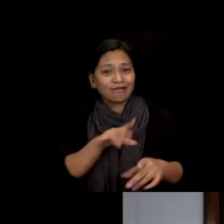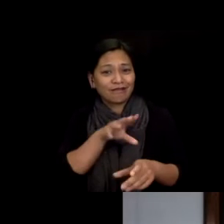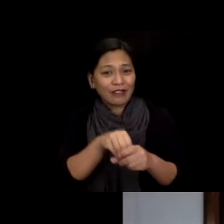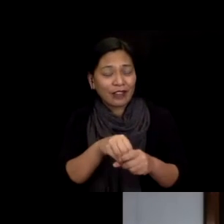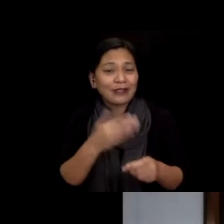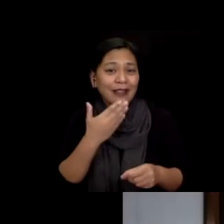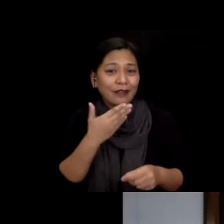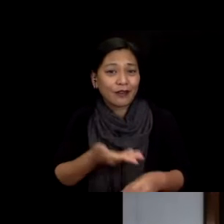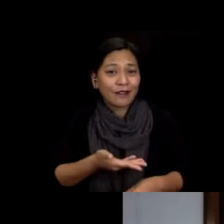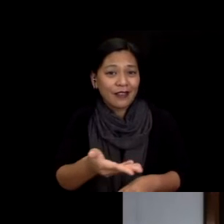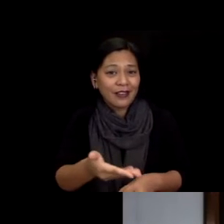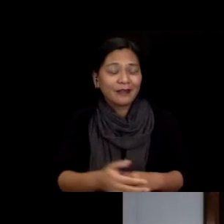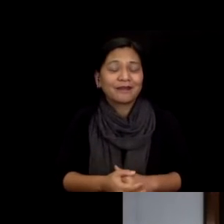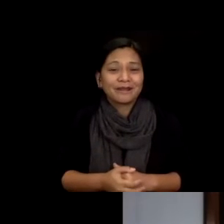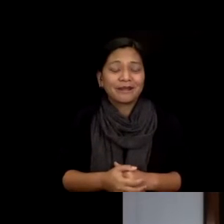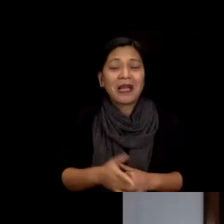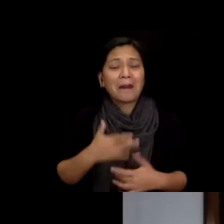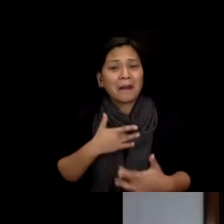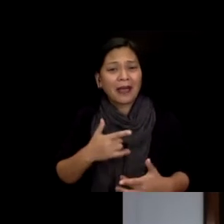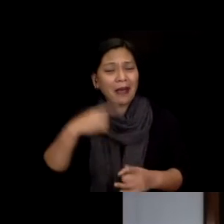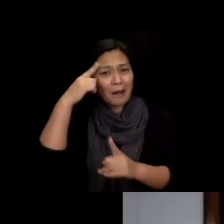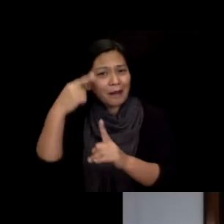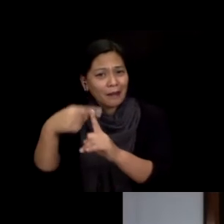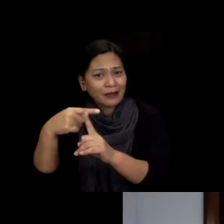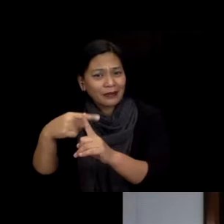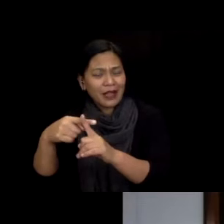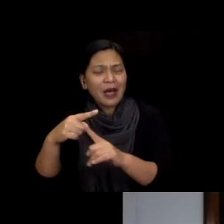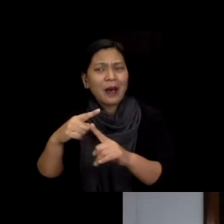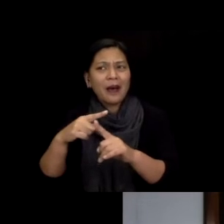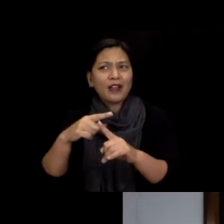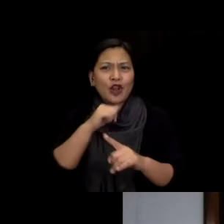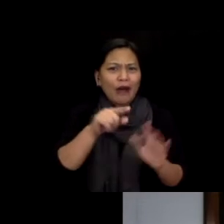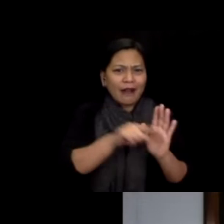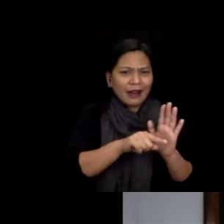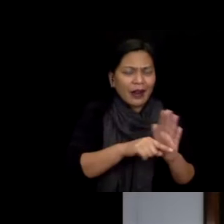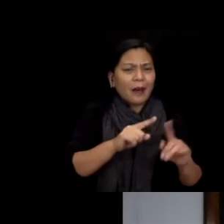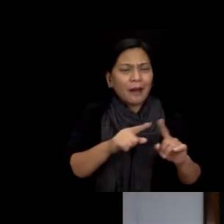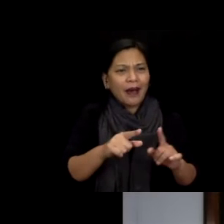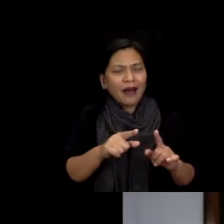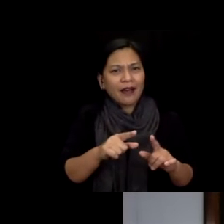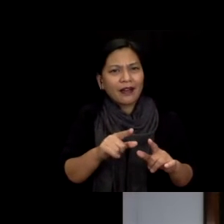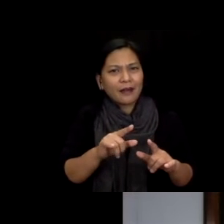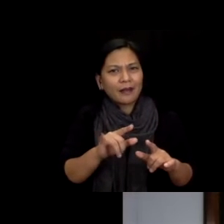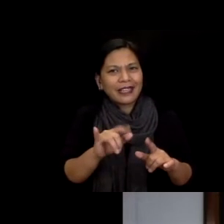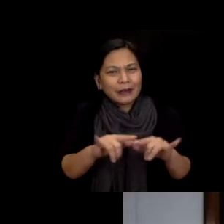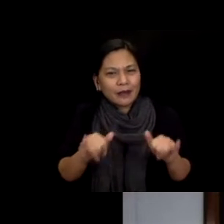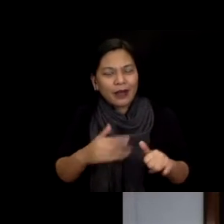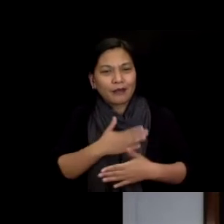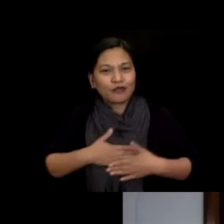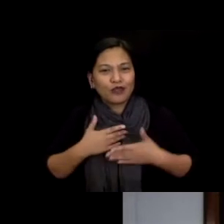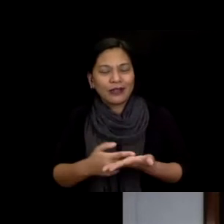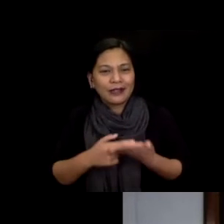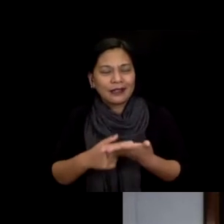an optimist, not a pessimist, but I do love talking about the problems. I think that I learn the most when I am willing to